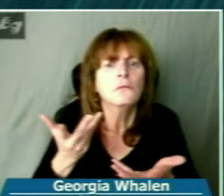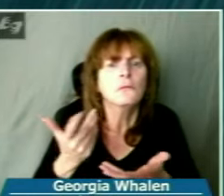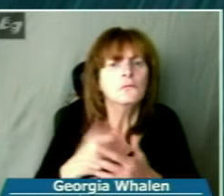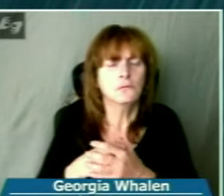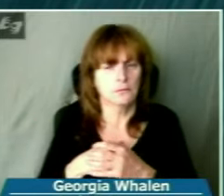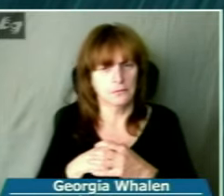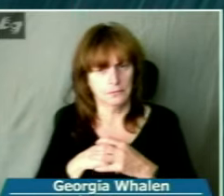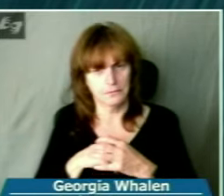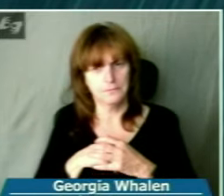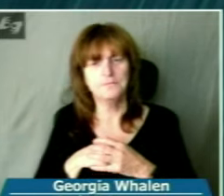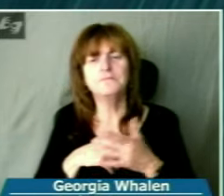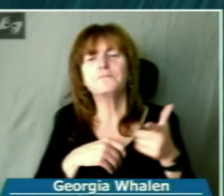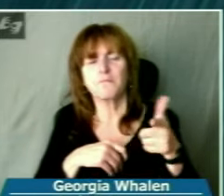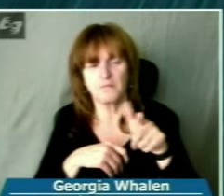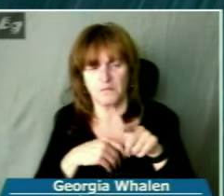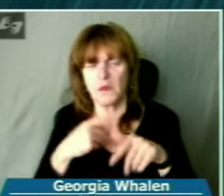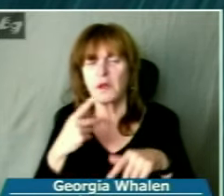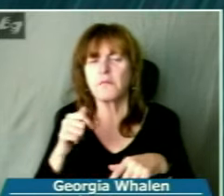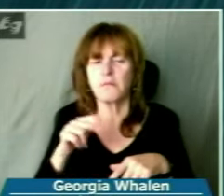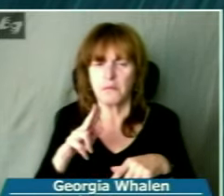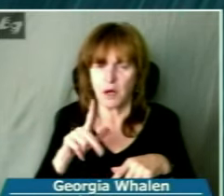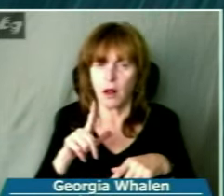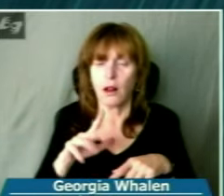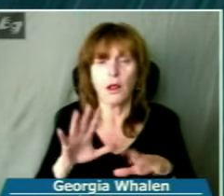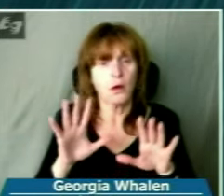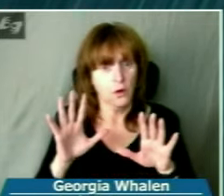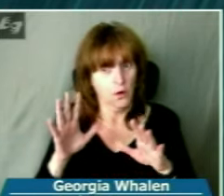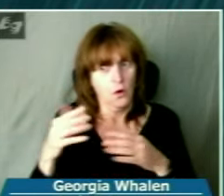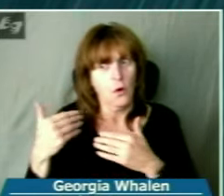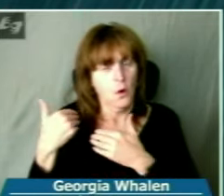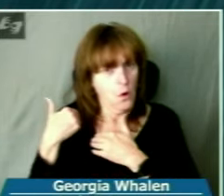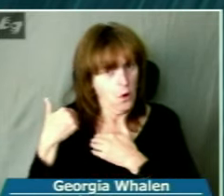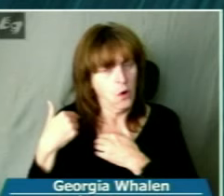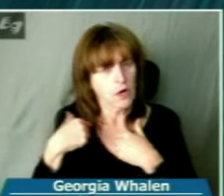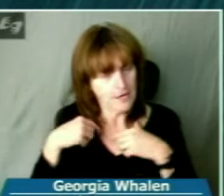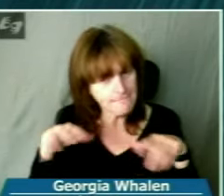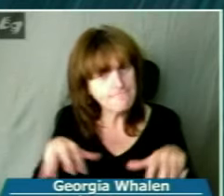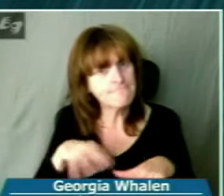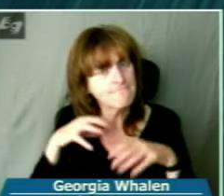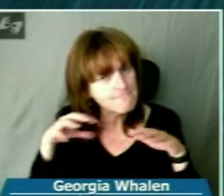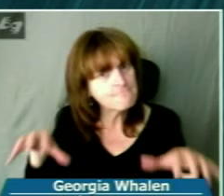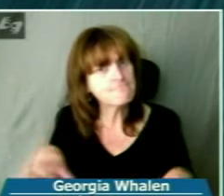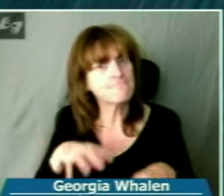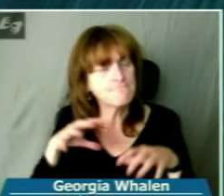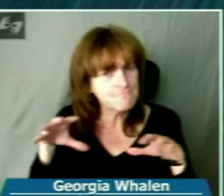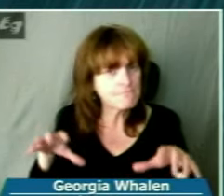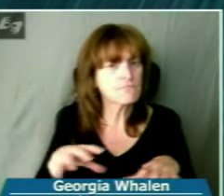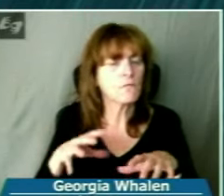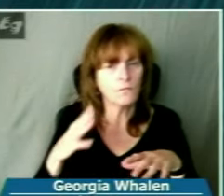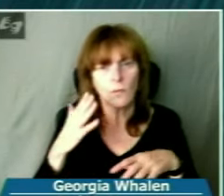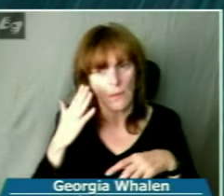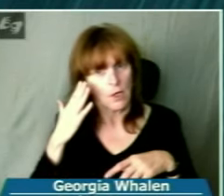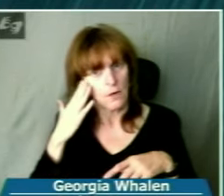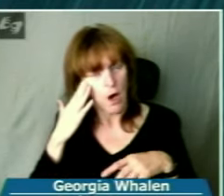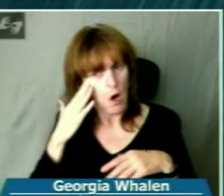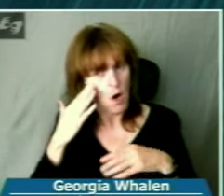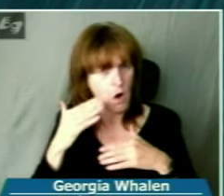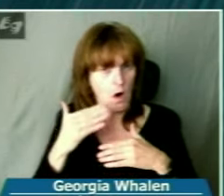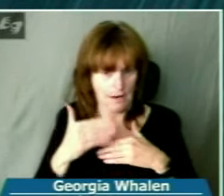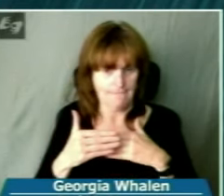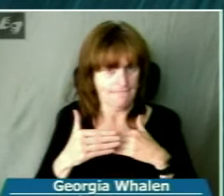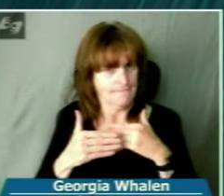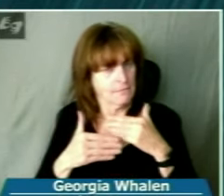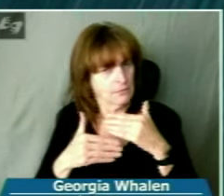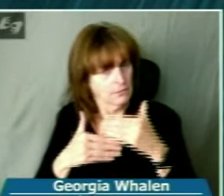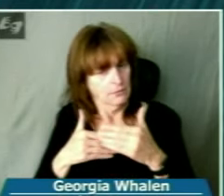Well, thanks. And this is a huge piece of work that we're doing right now because we do anticipate things will start to continue to progress towards reopening.